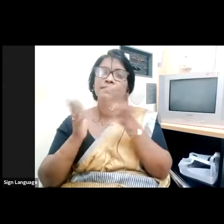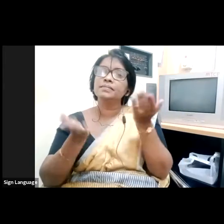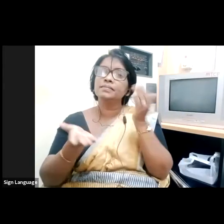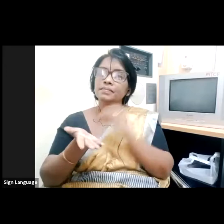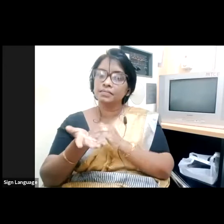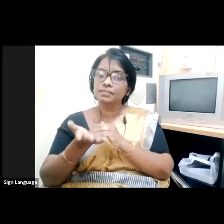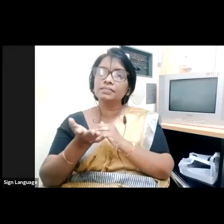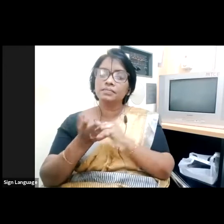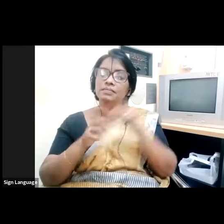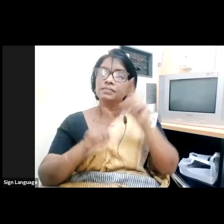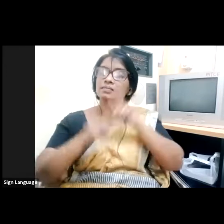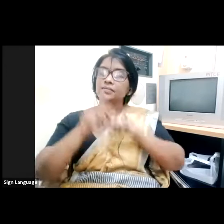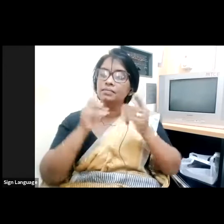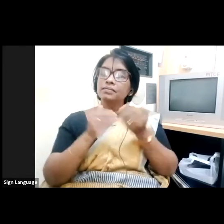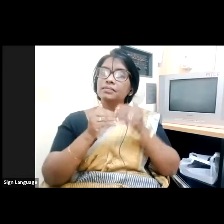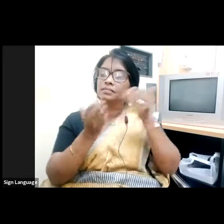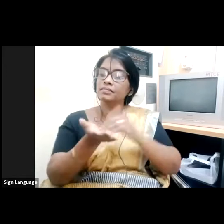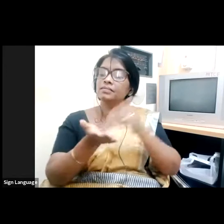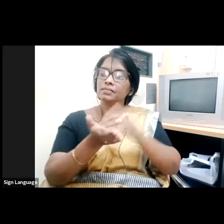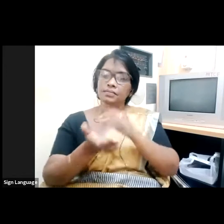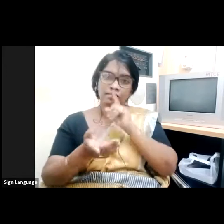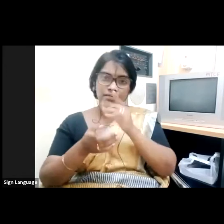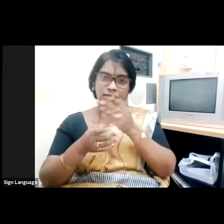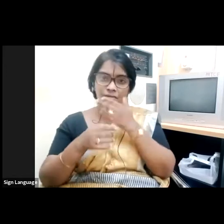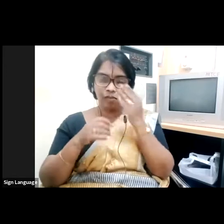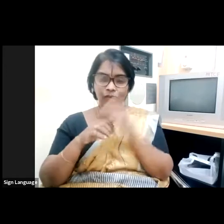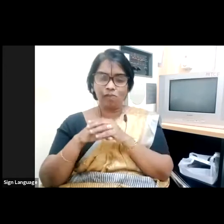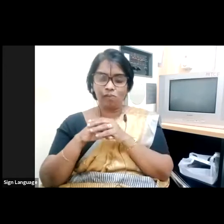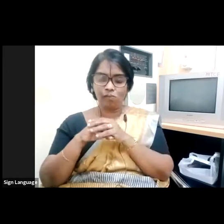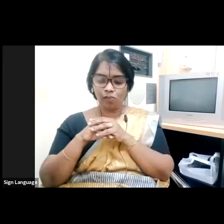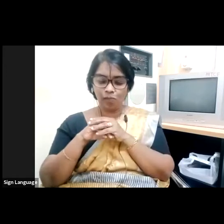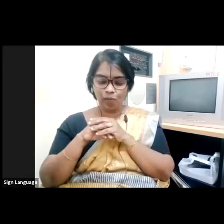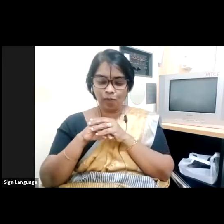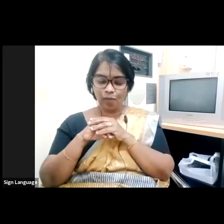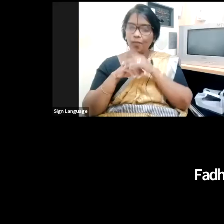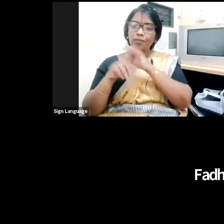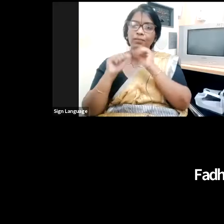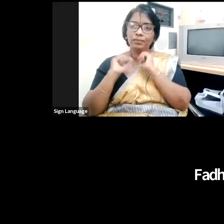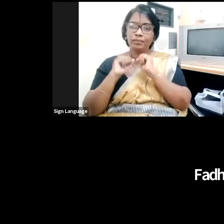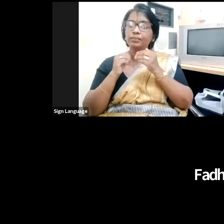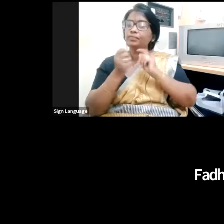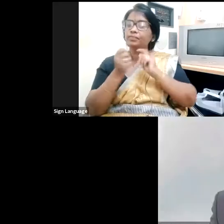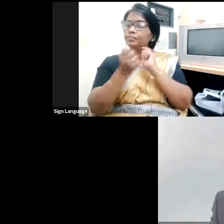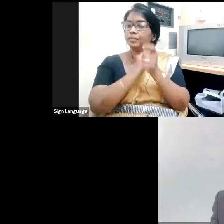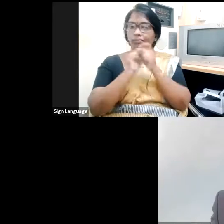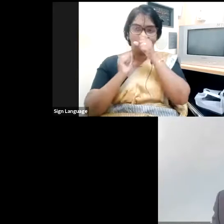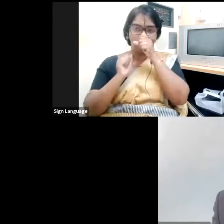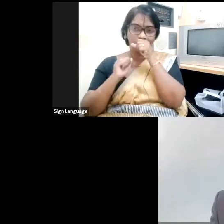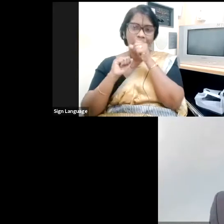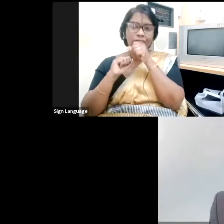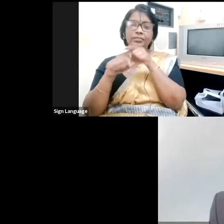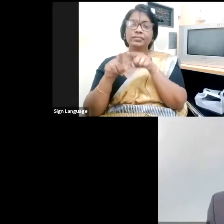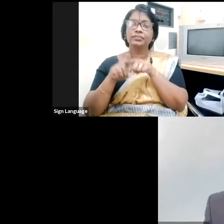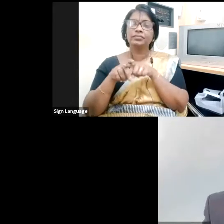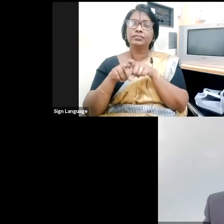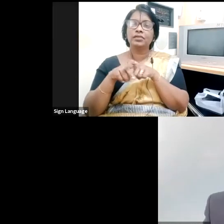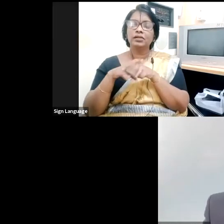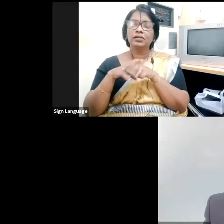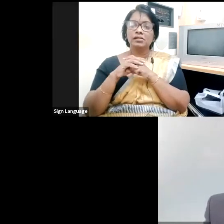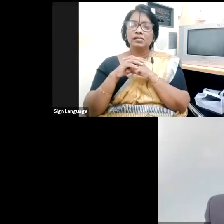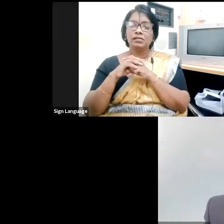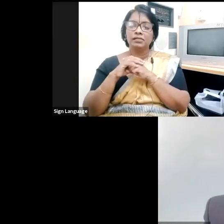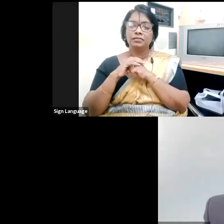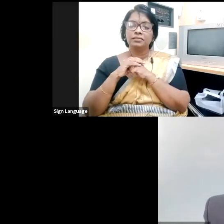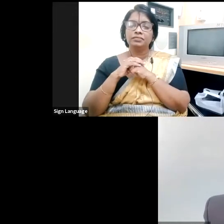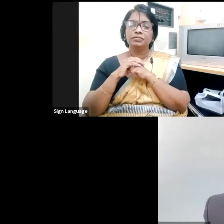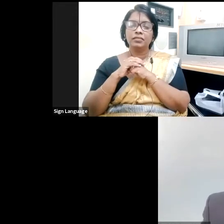and more details as to how we've been able to incorporate these goals. Over to you, Fadil. Thank you. Thank you, Joe. Thank you so